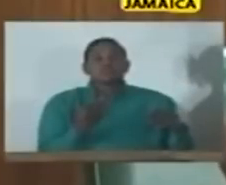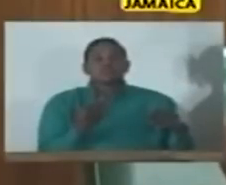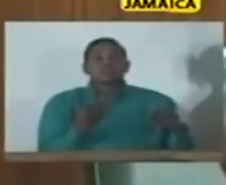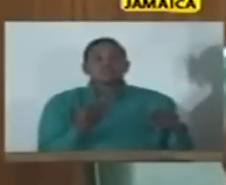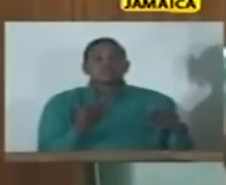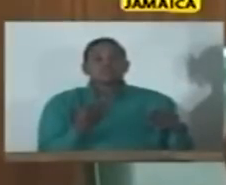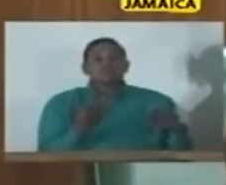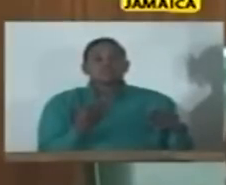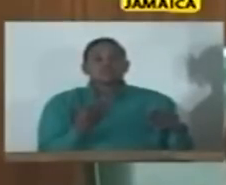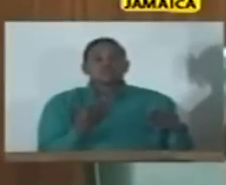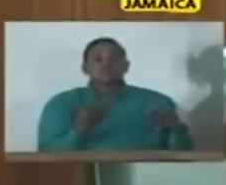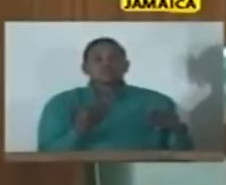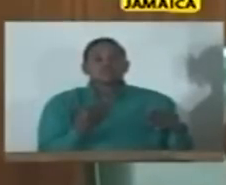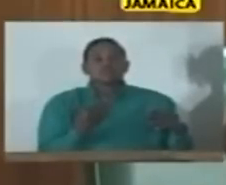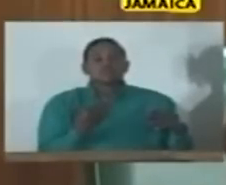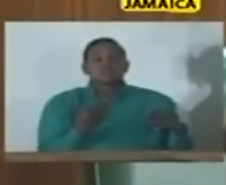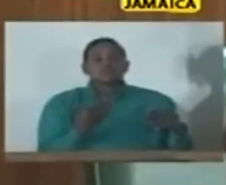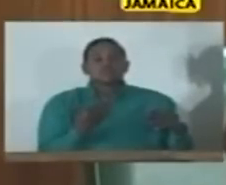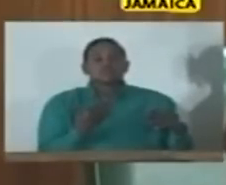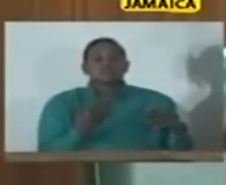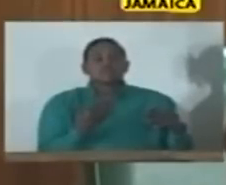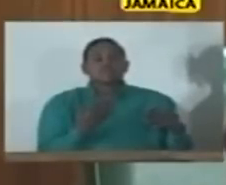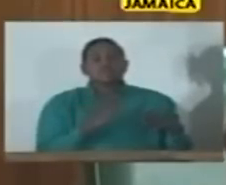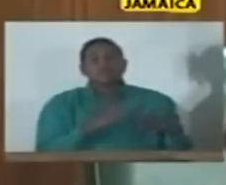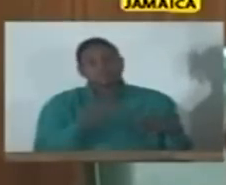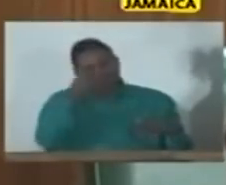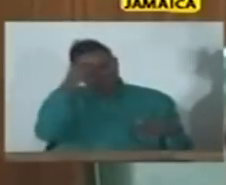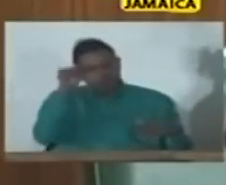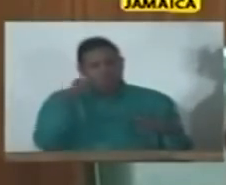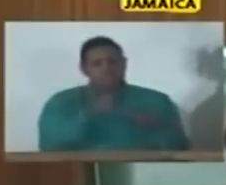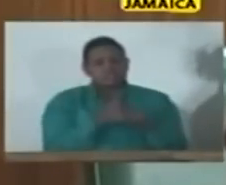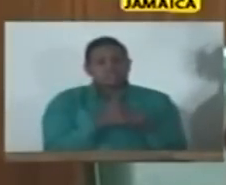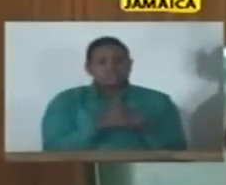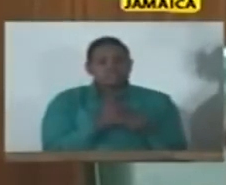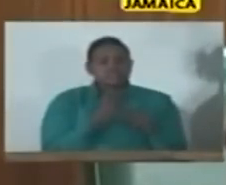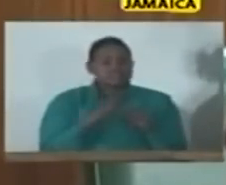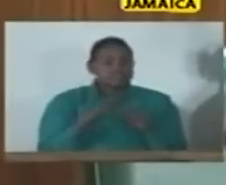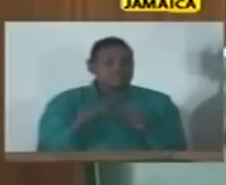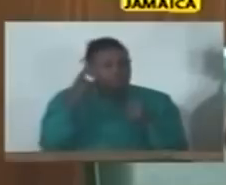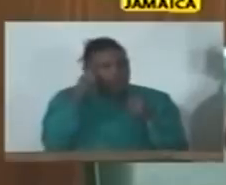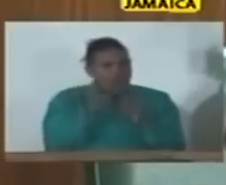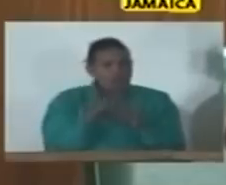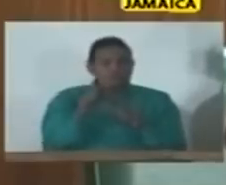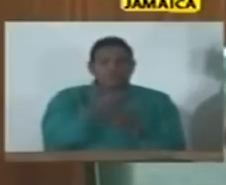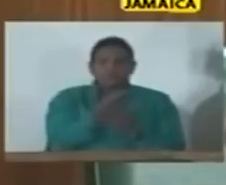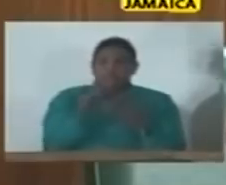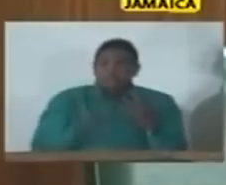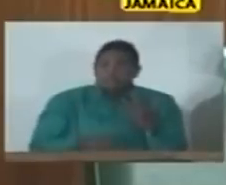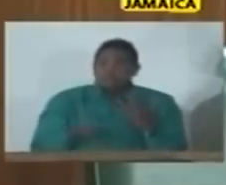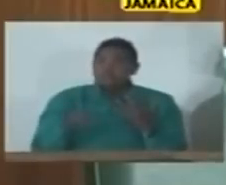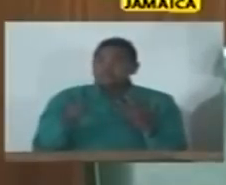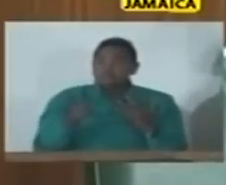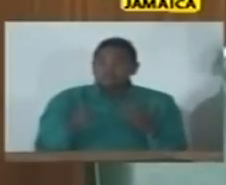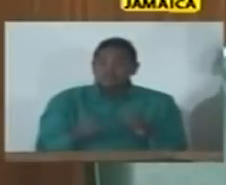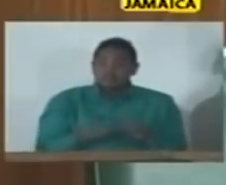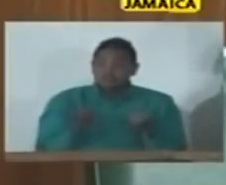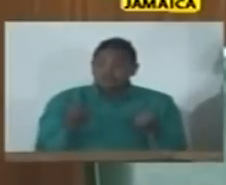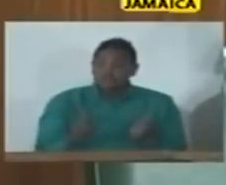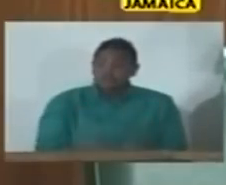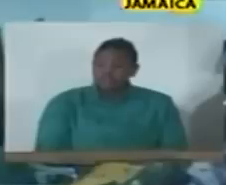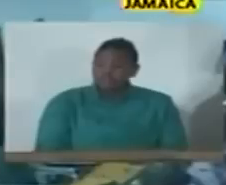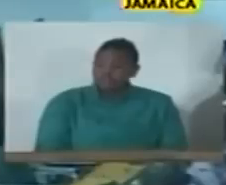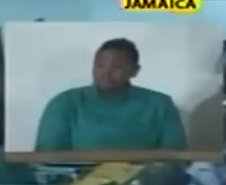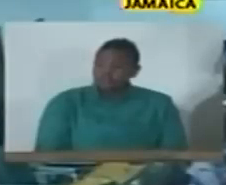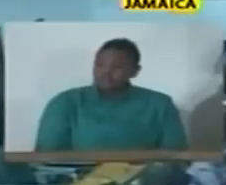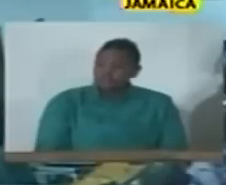There is an agreement, the shipwright agreement. Has that been breached? On a point of order, Mr.